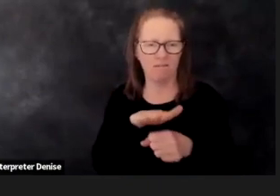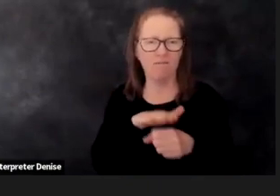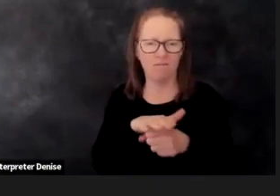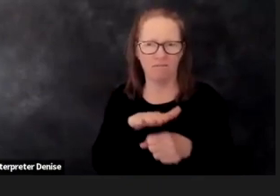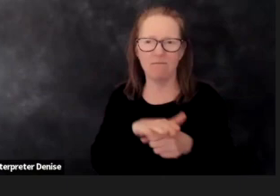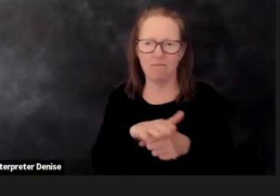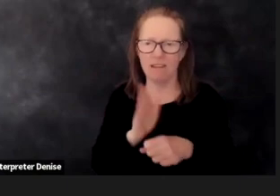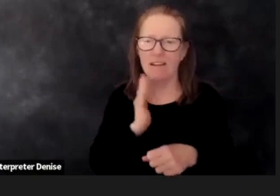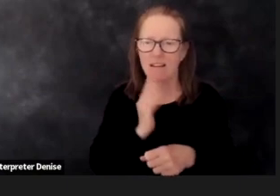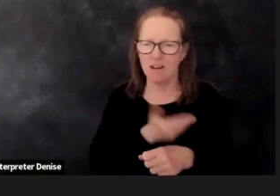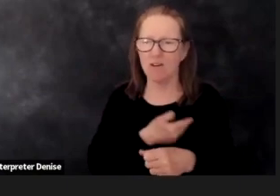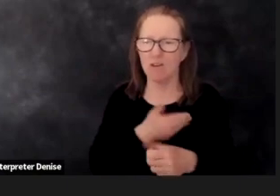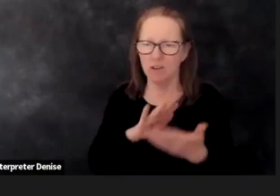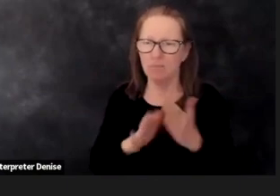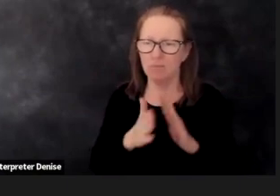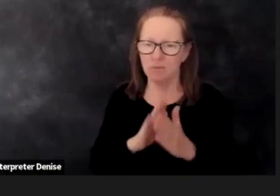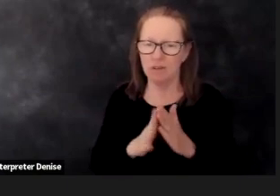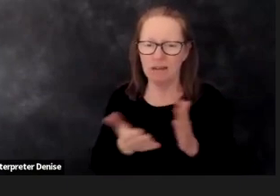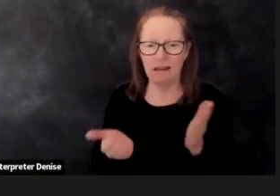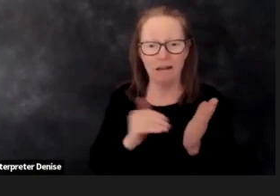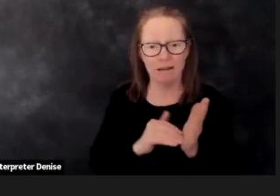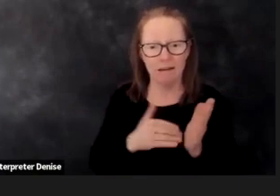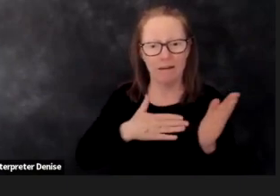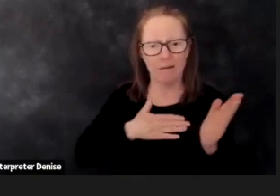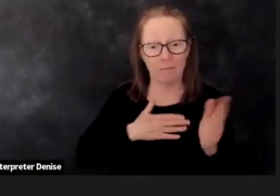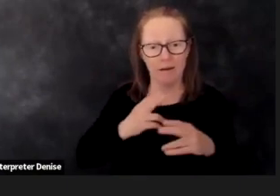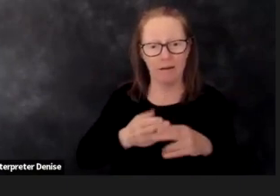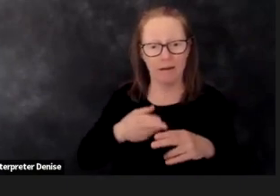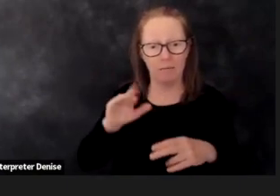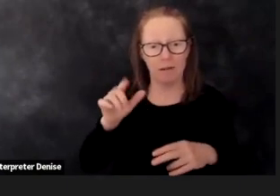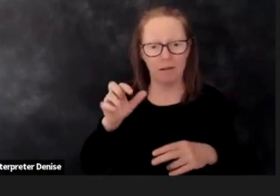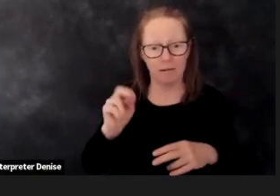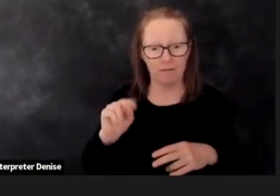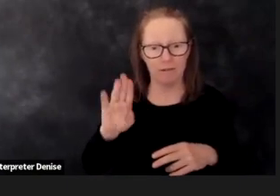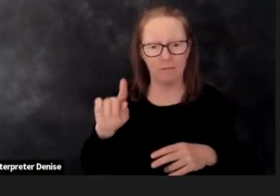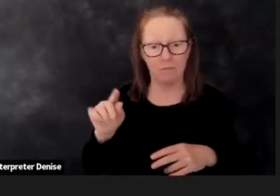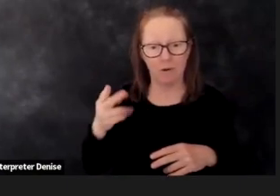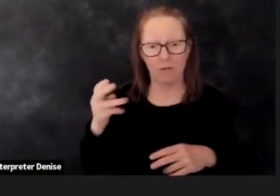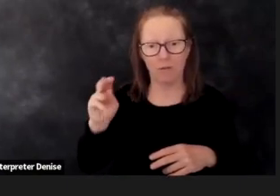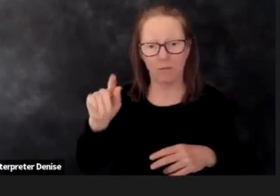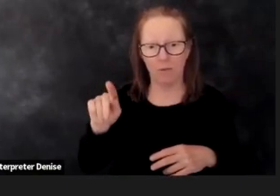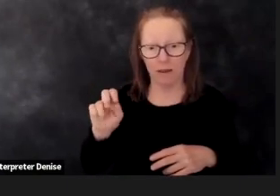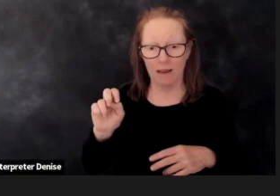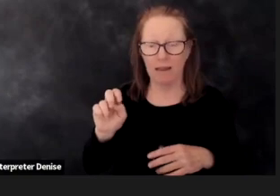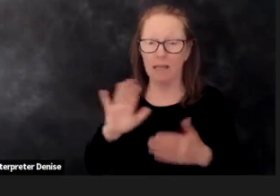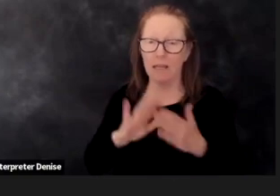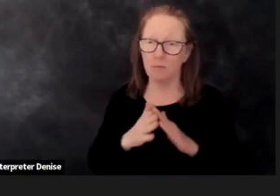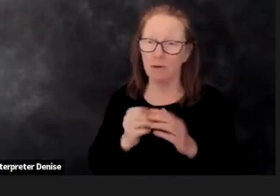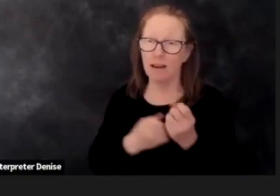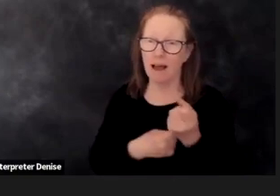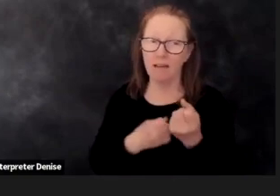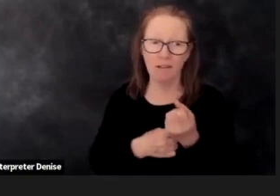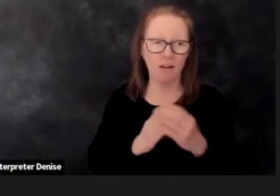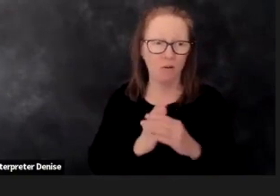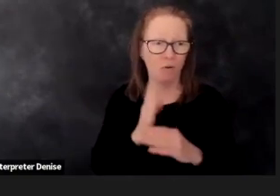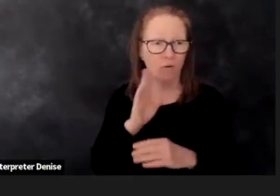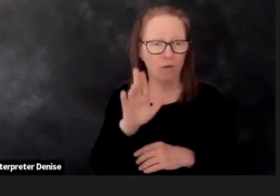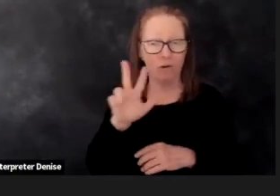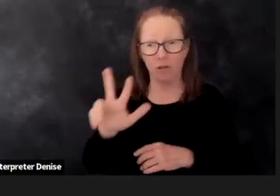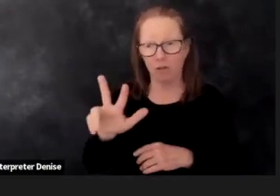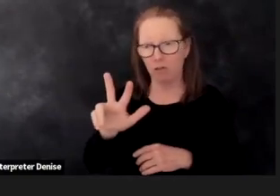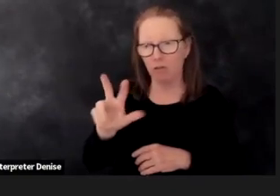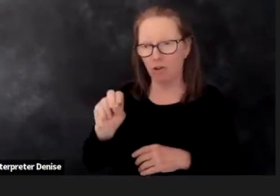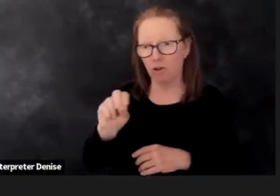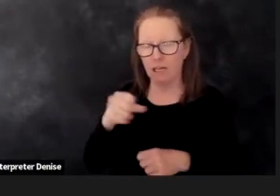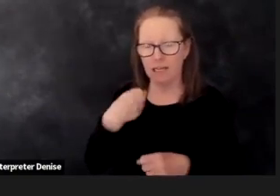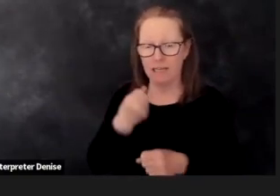community. So once again, my name's Clifton A. Braithwaite, community advocate for over 3 decades. Right now, I'm representing Fort